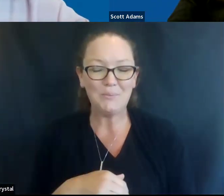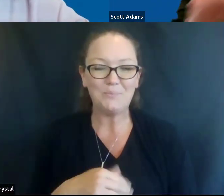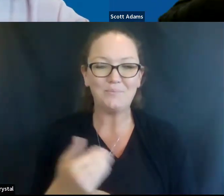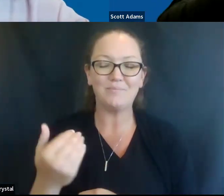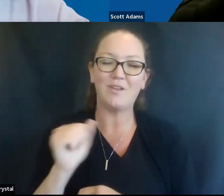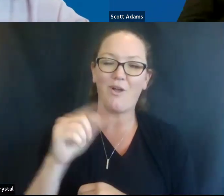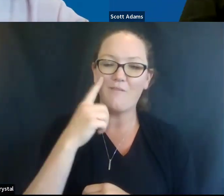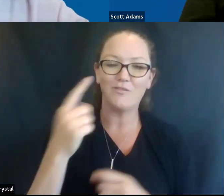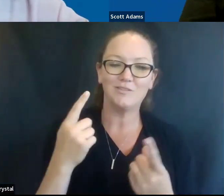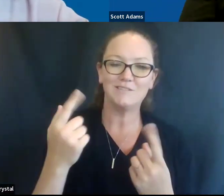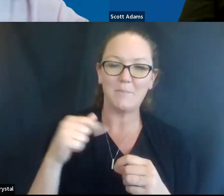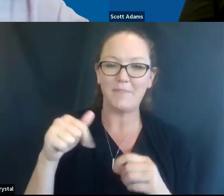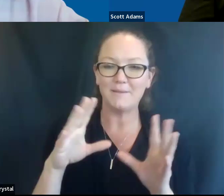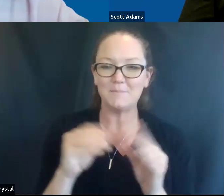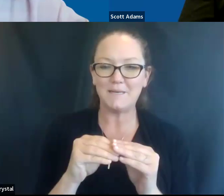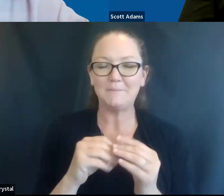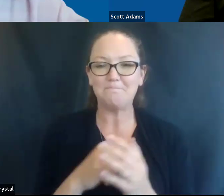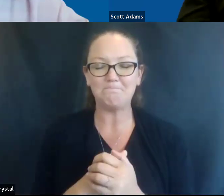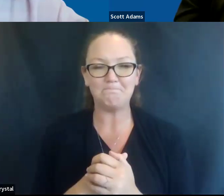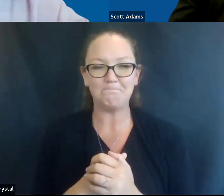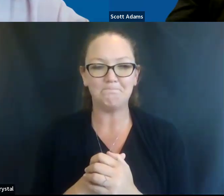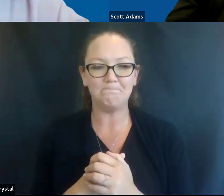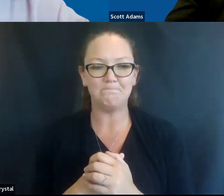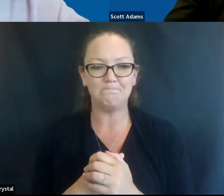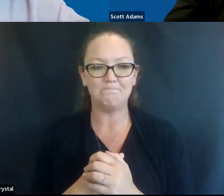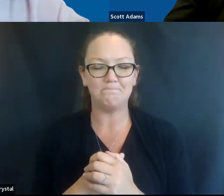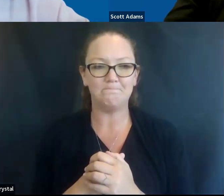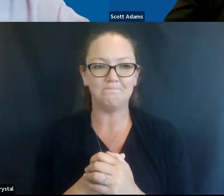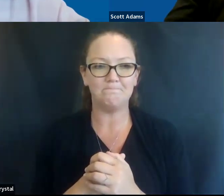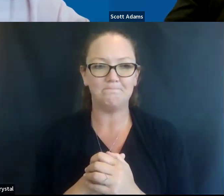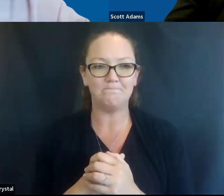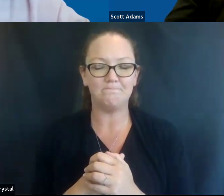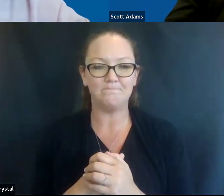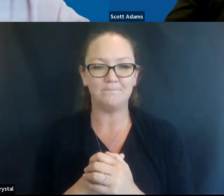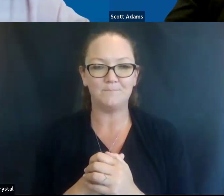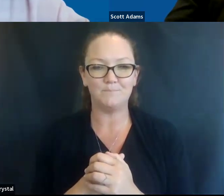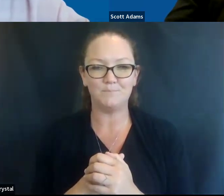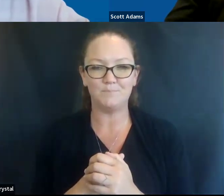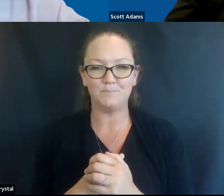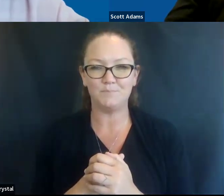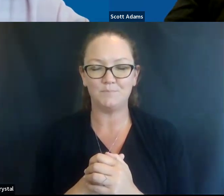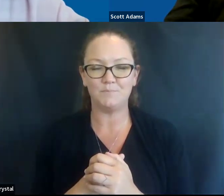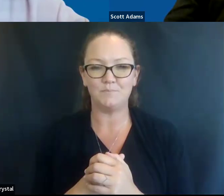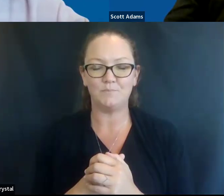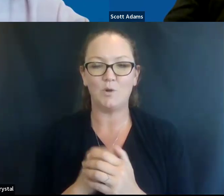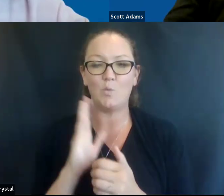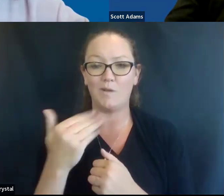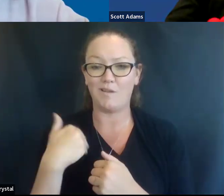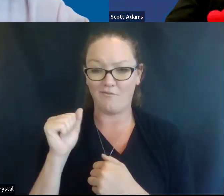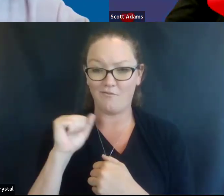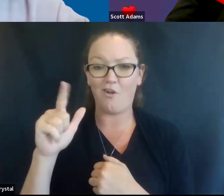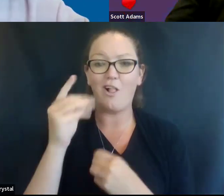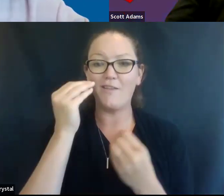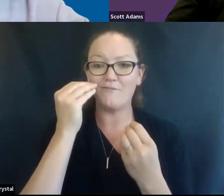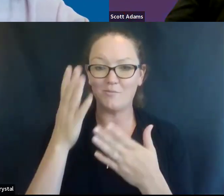for attending this month community of practice meeting. And you'll have all these materials posted on